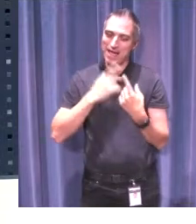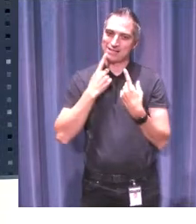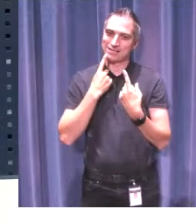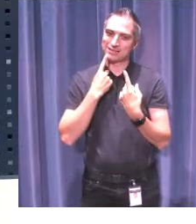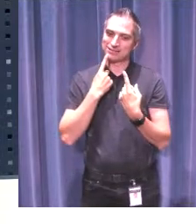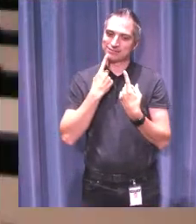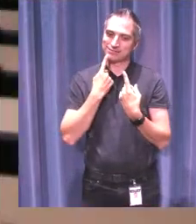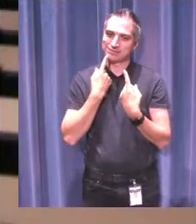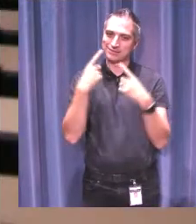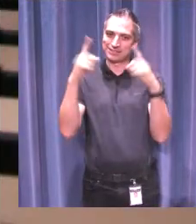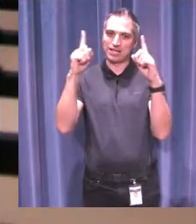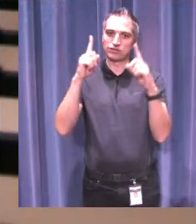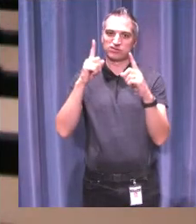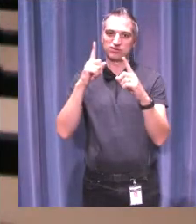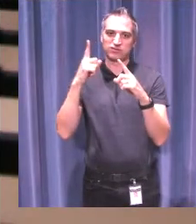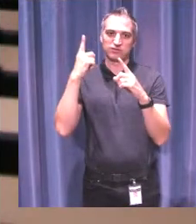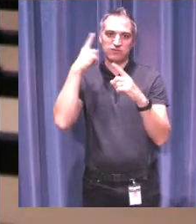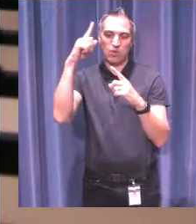6 months?